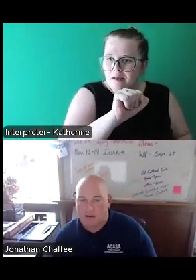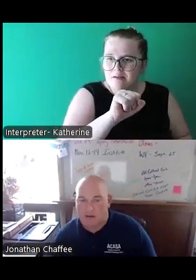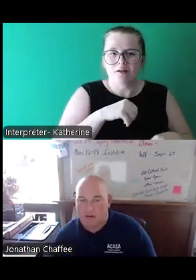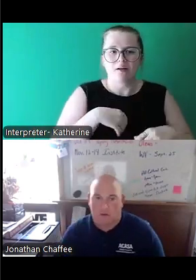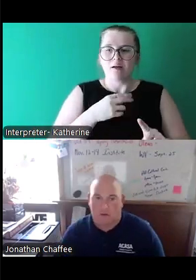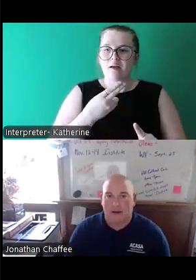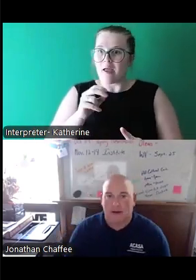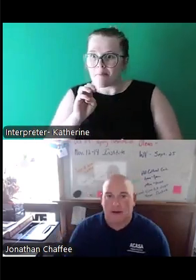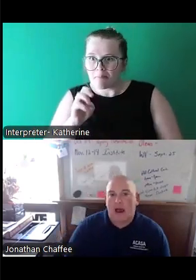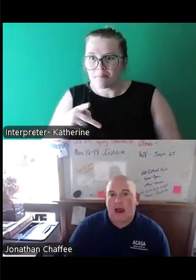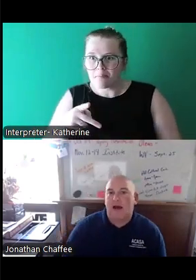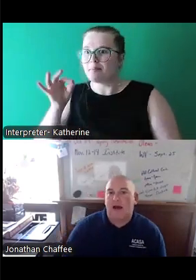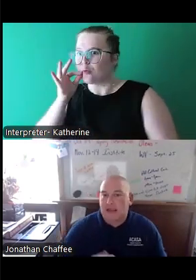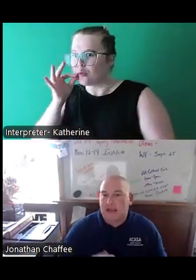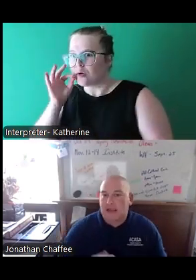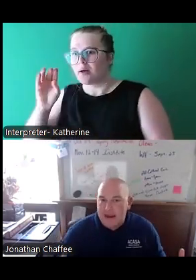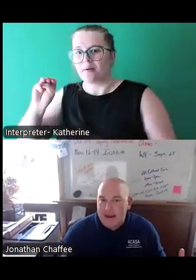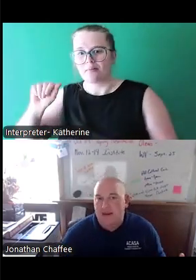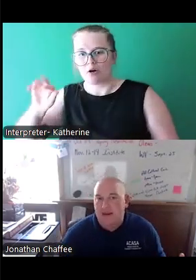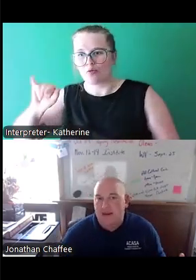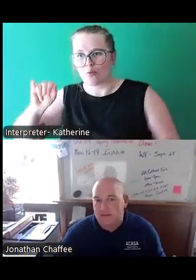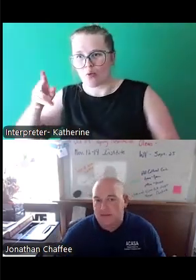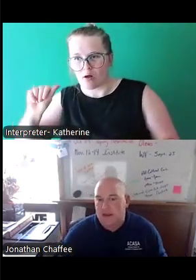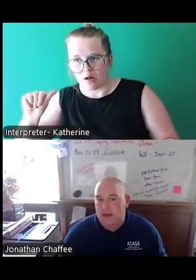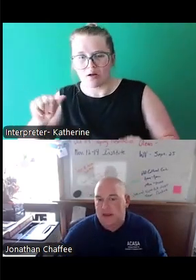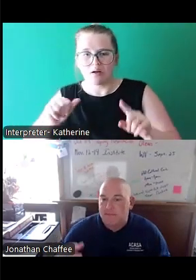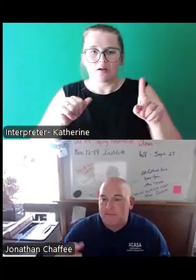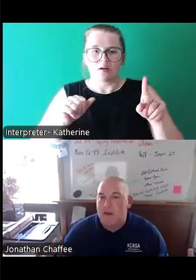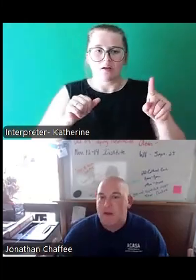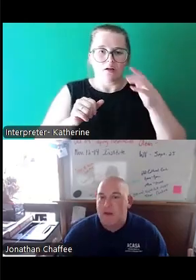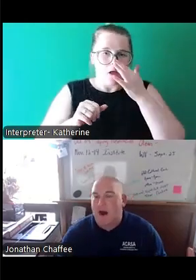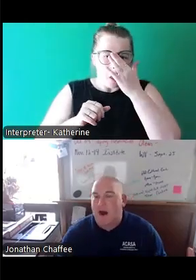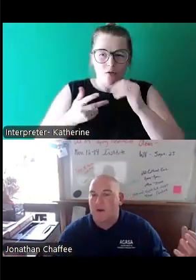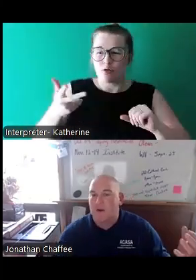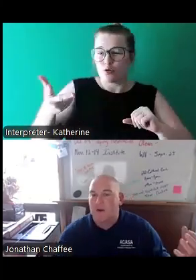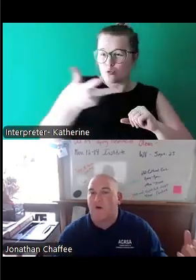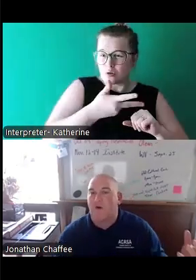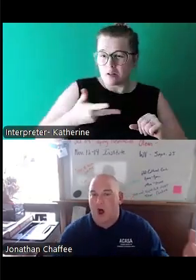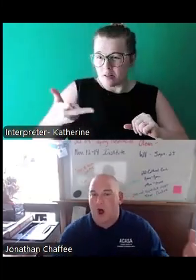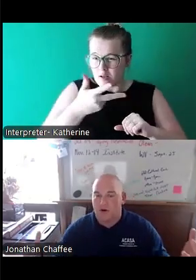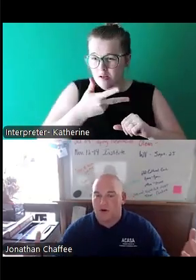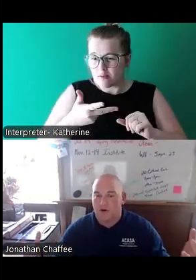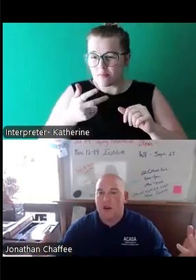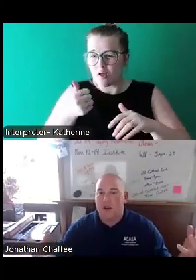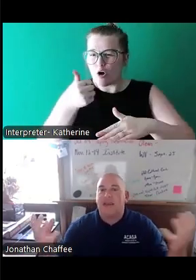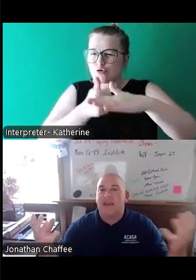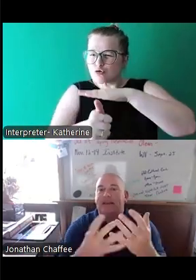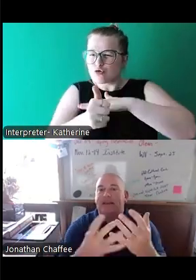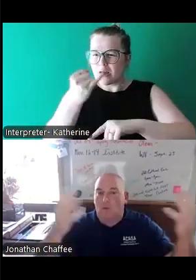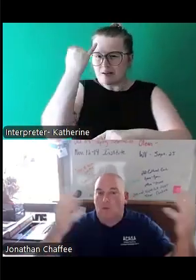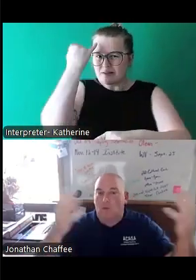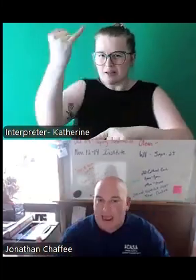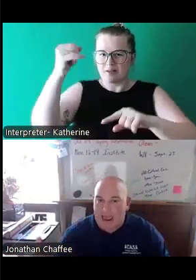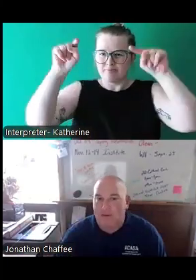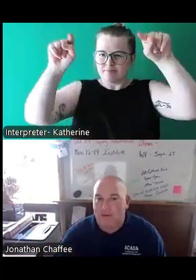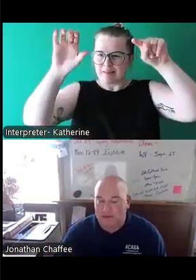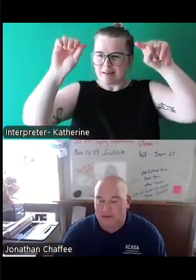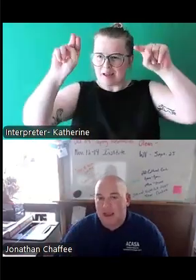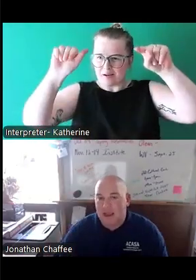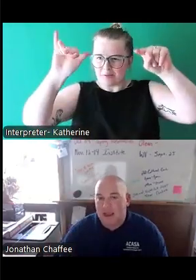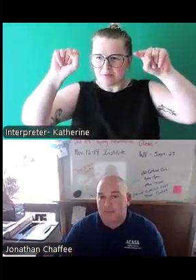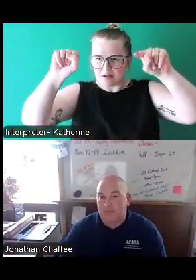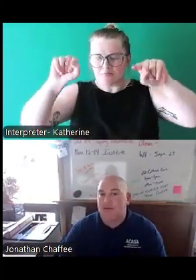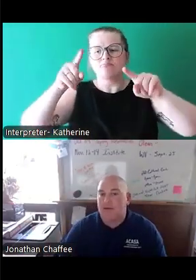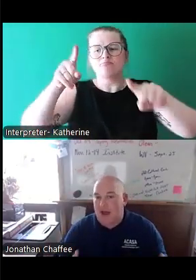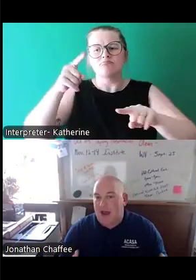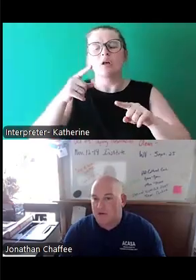about marijuana. Cannabis, hemp, and marijuana really fall under the idea of what cannabis is. It's a